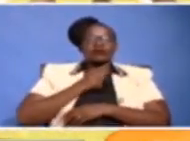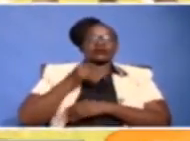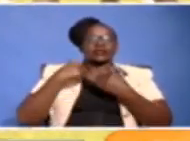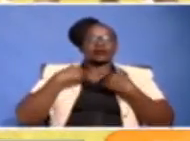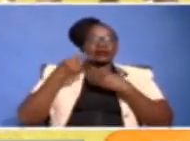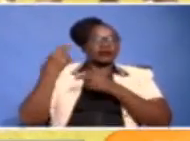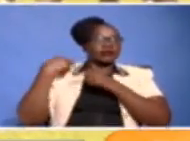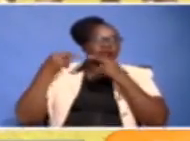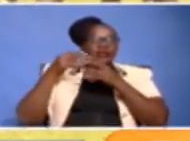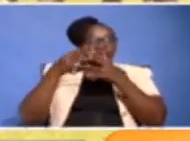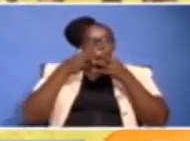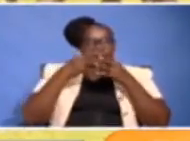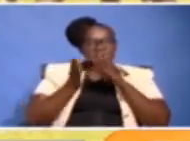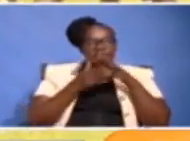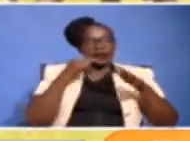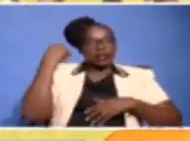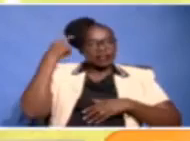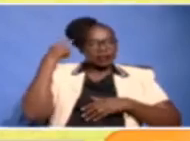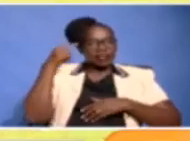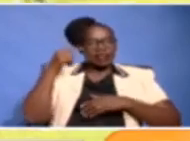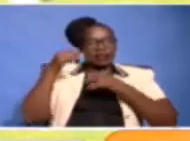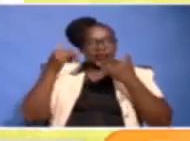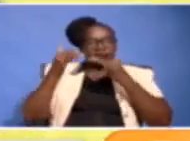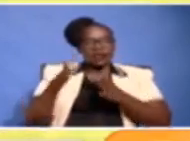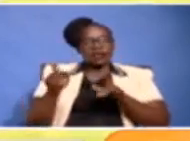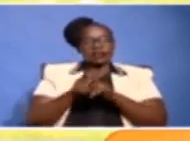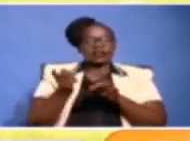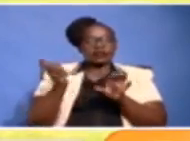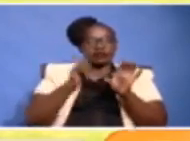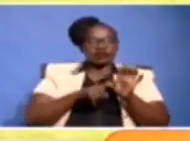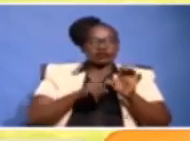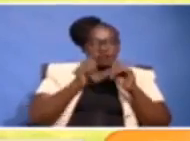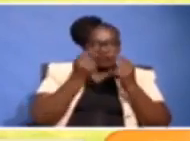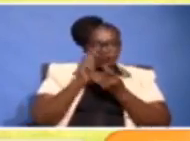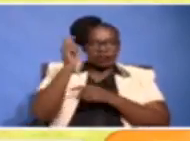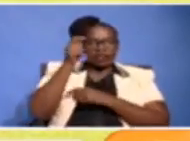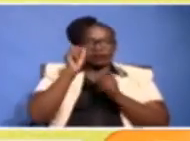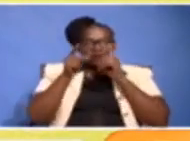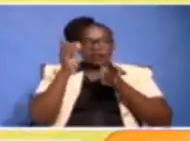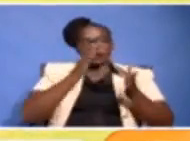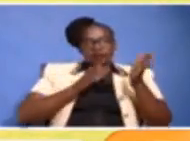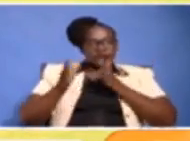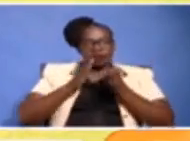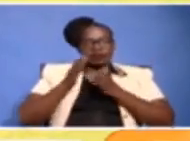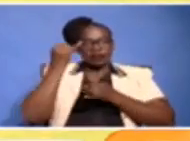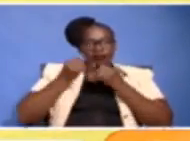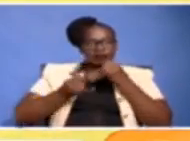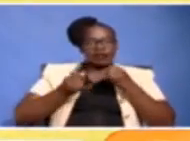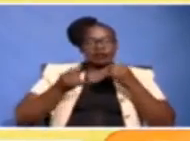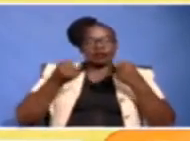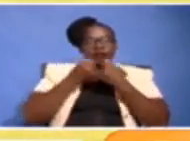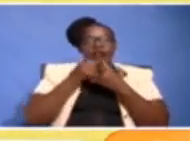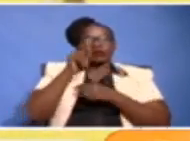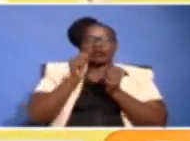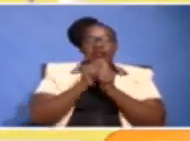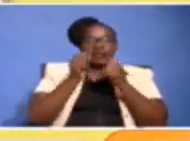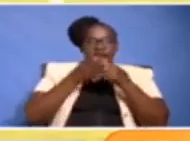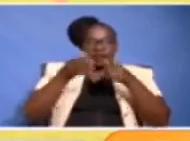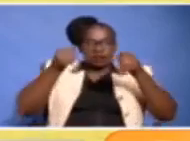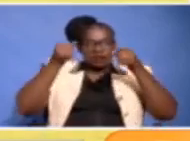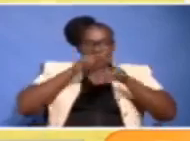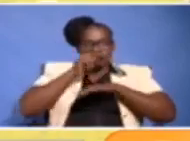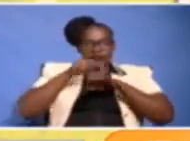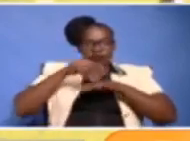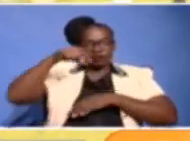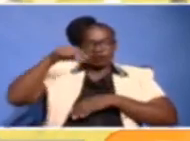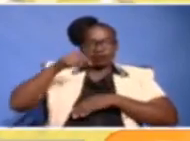plies his trade in the United States. Mathare United midfielder Cliff Nyakea has also been called up. The Harambee Stars will be preparing for their last home match